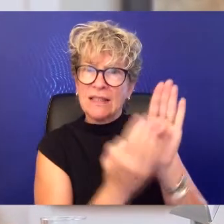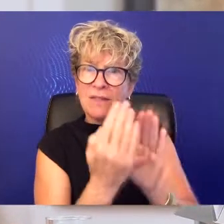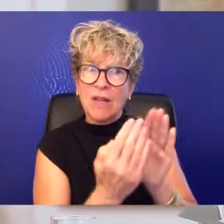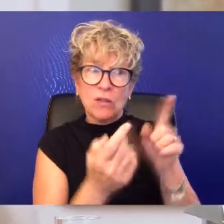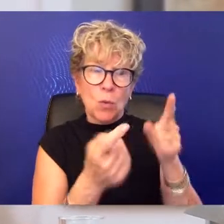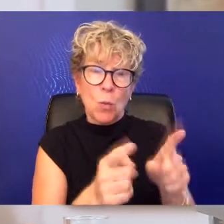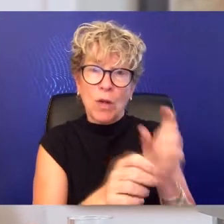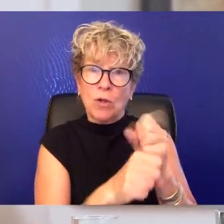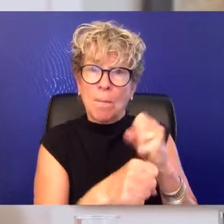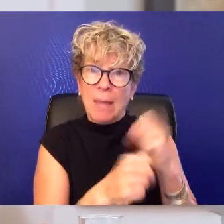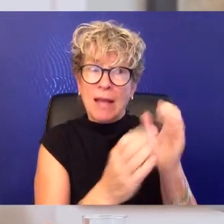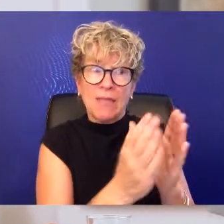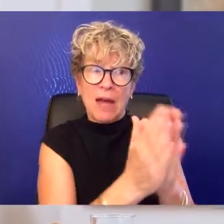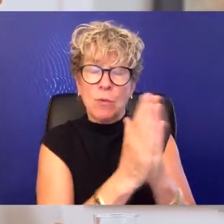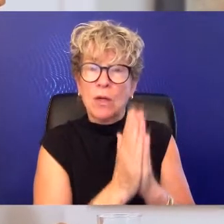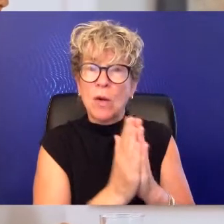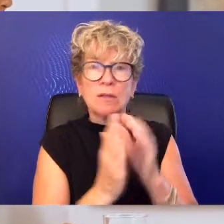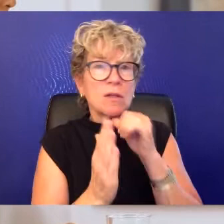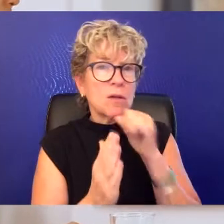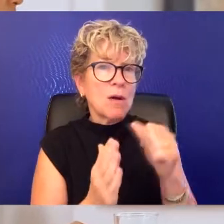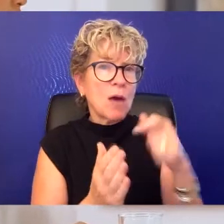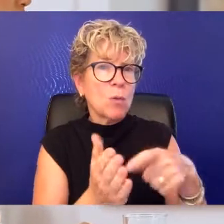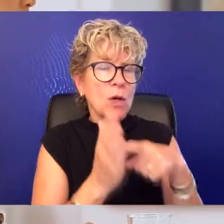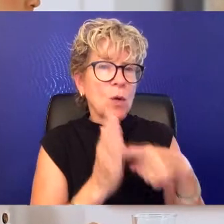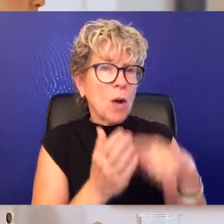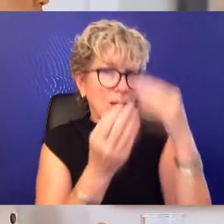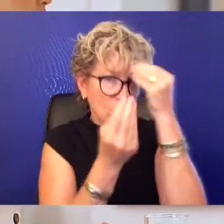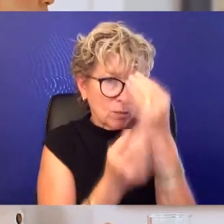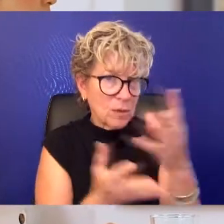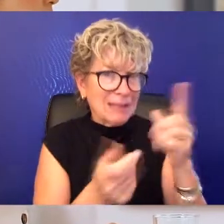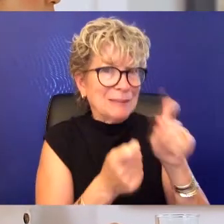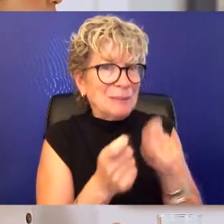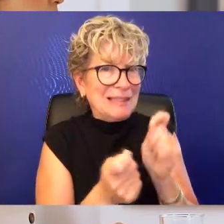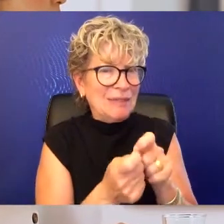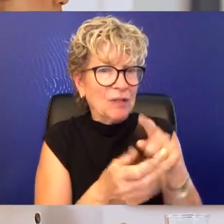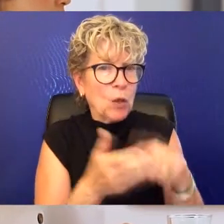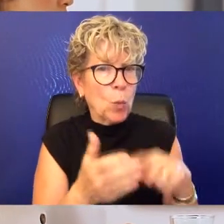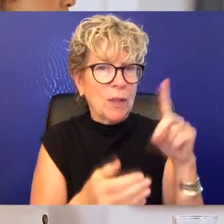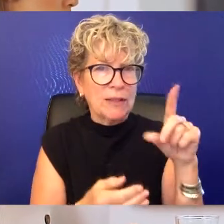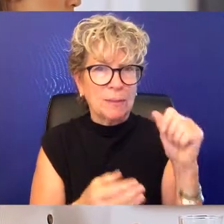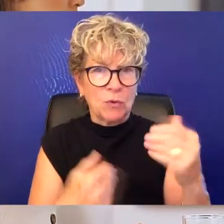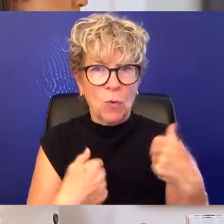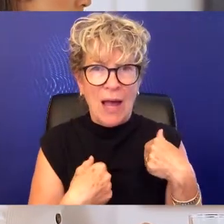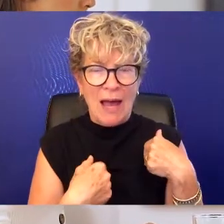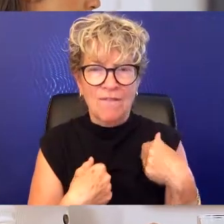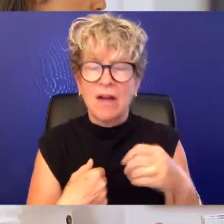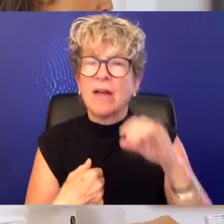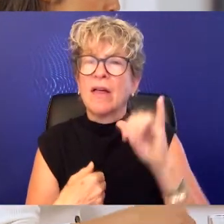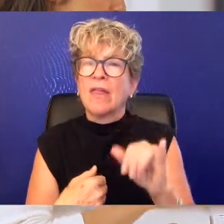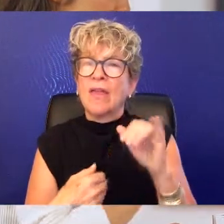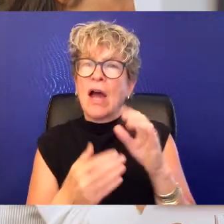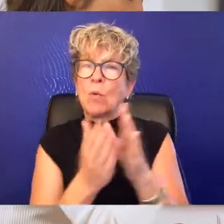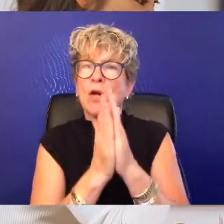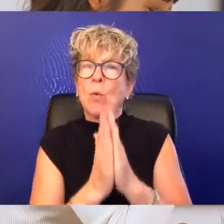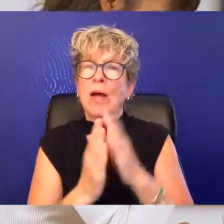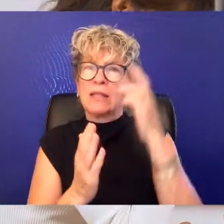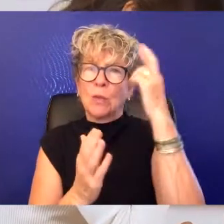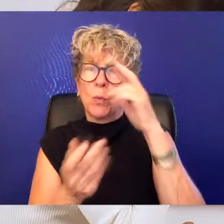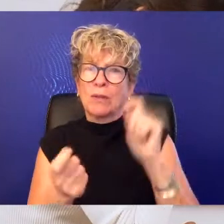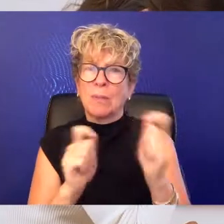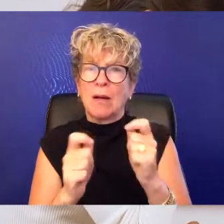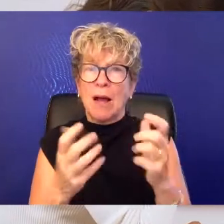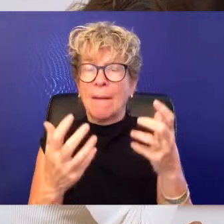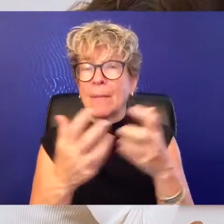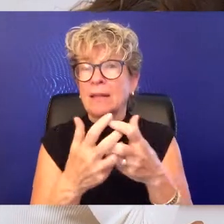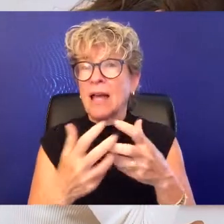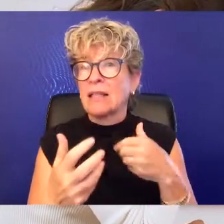you are not required to disclose your specific disability. Requesting an accommodation is a process and can take some